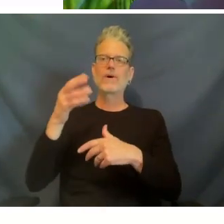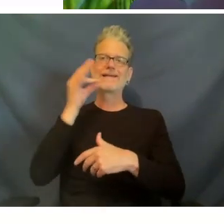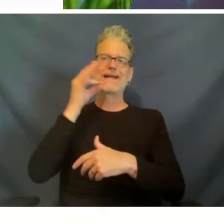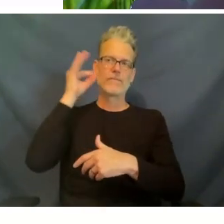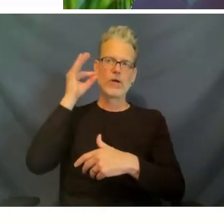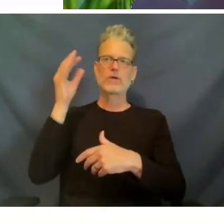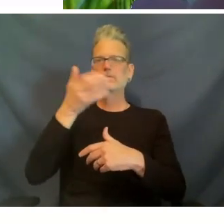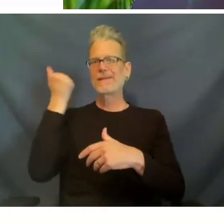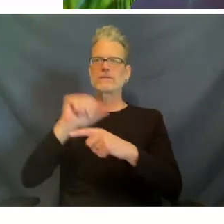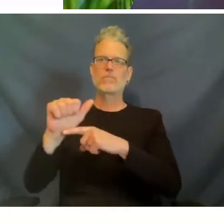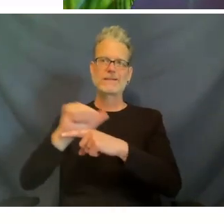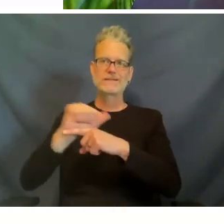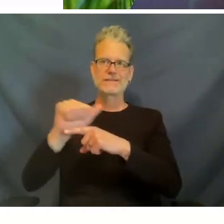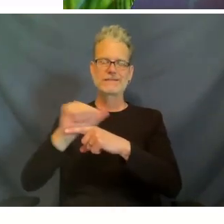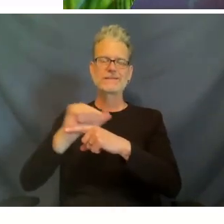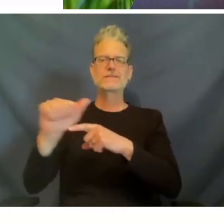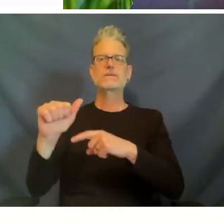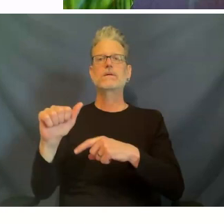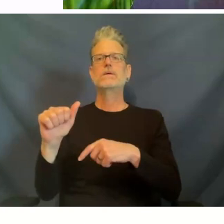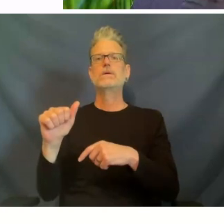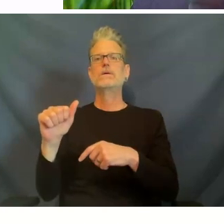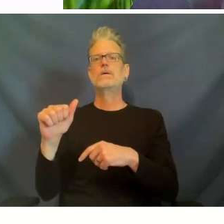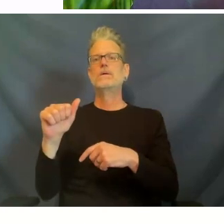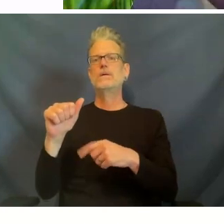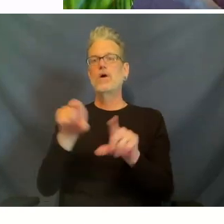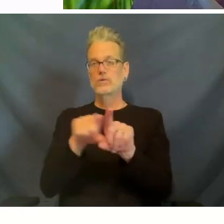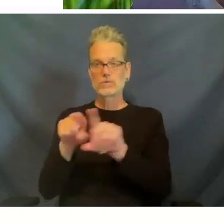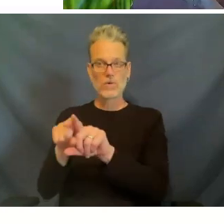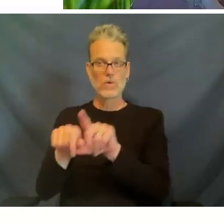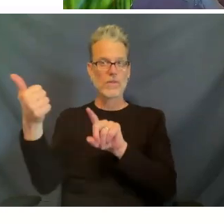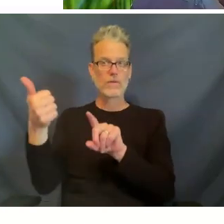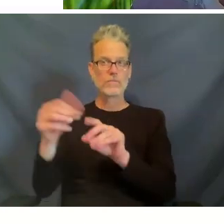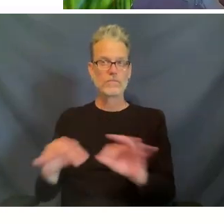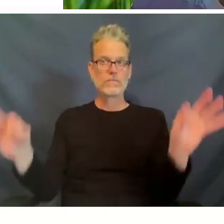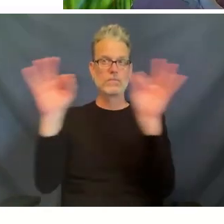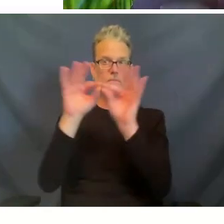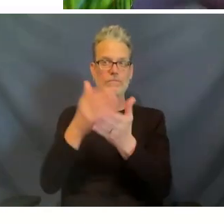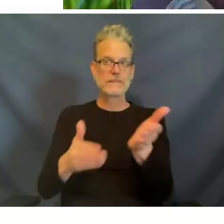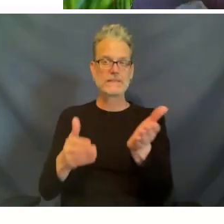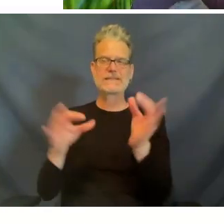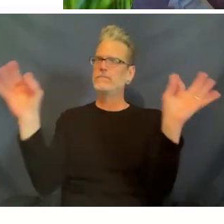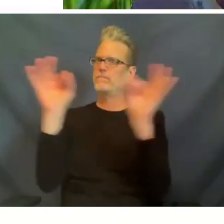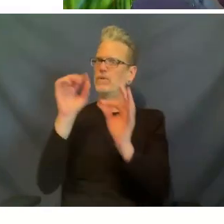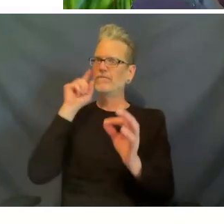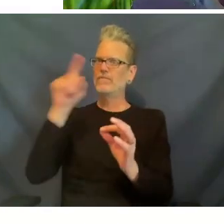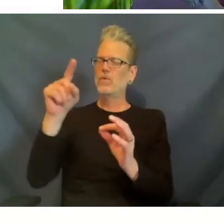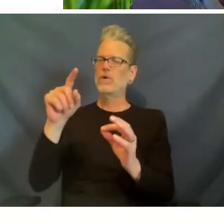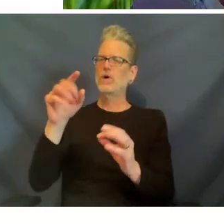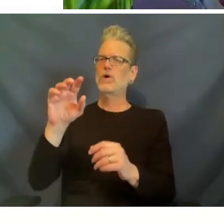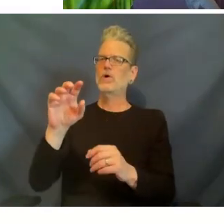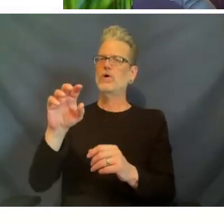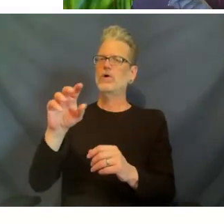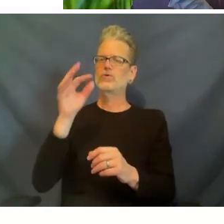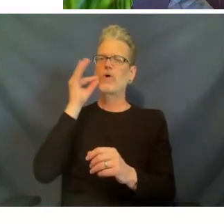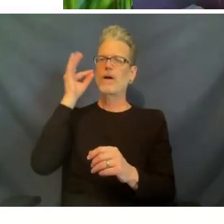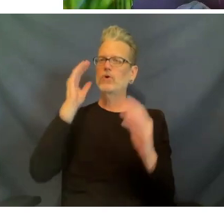Tribal Treaty and Reserved Rights. Another important piece that is critical specifically for tribal communities and